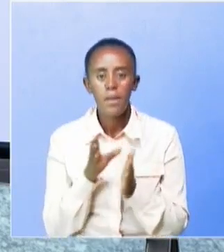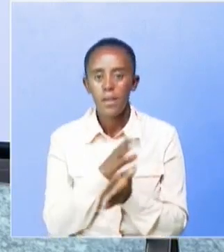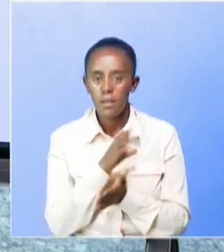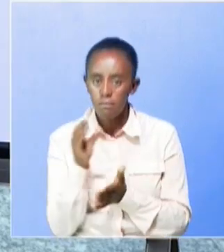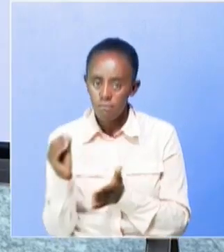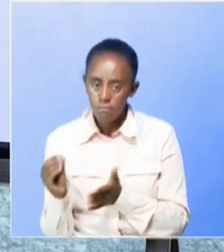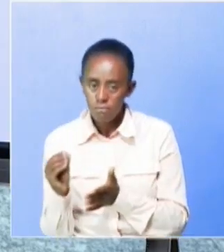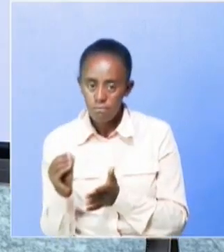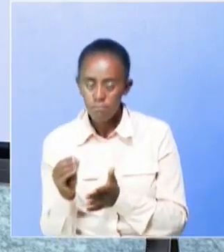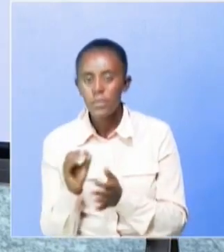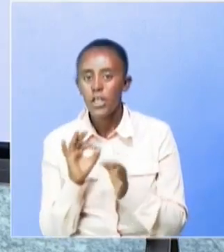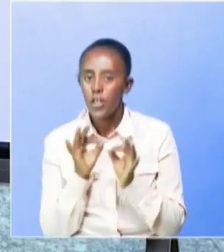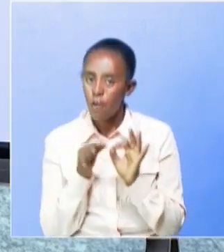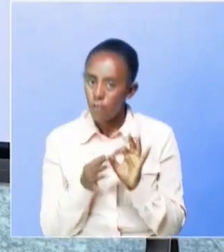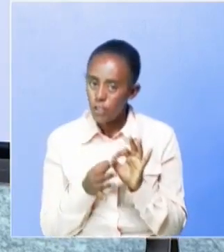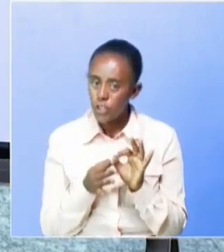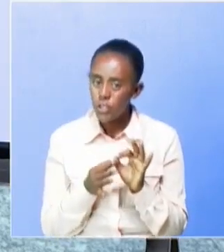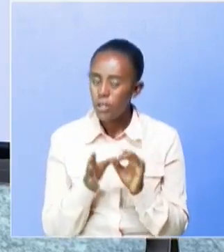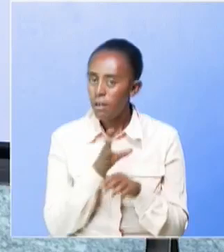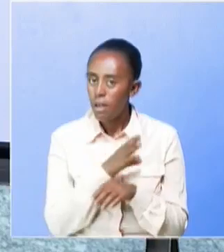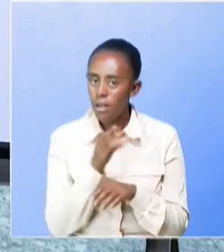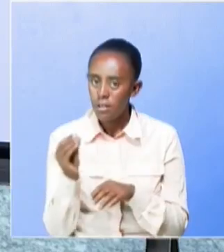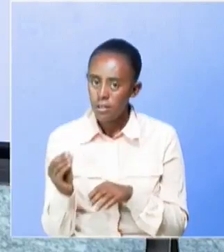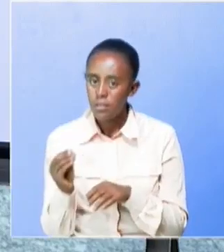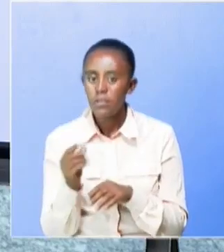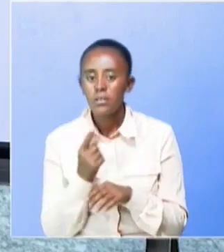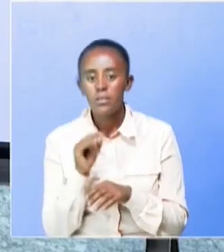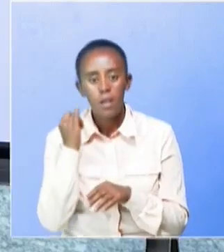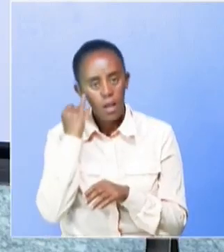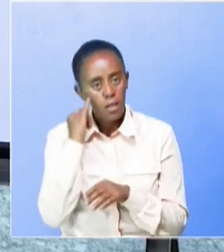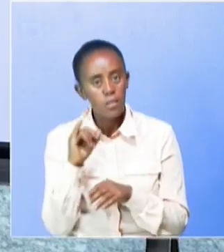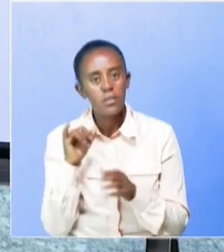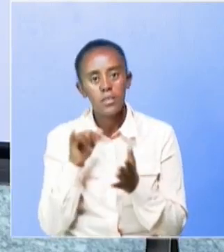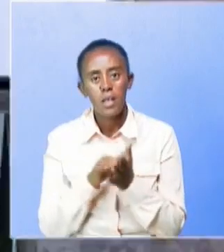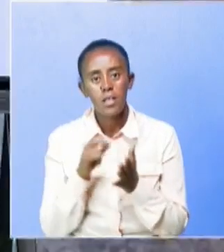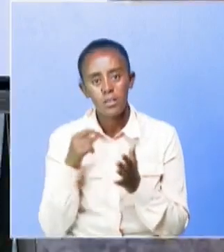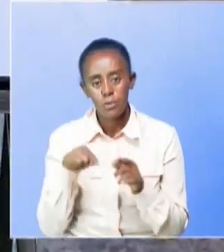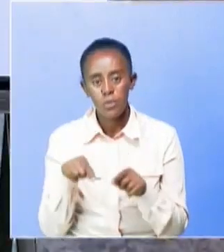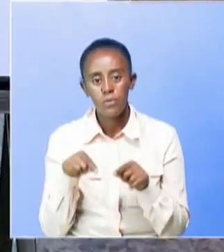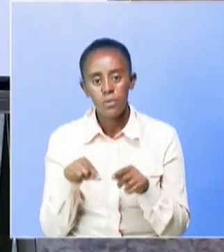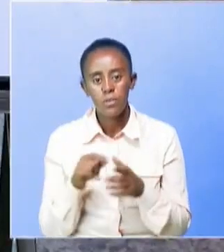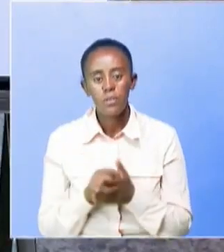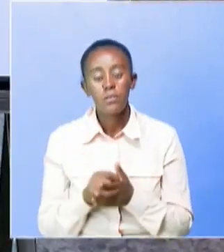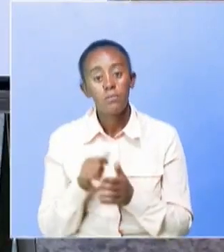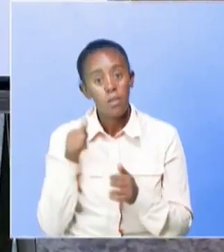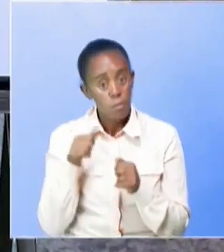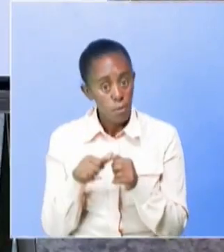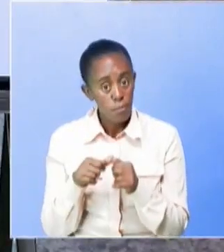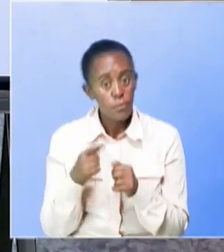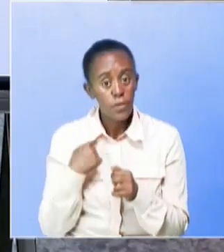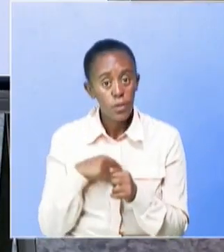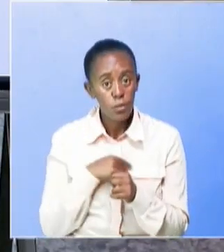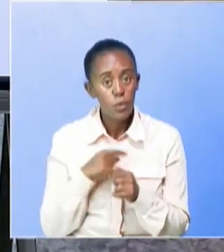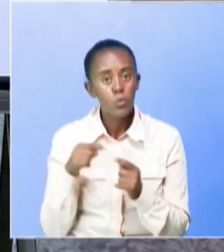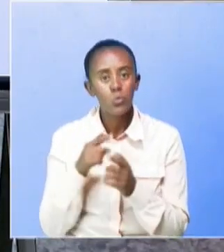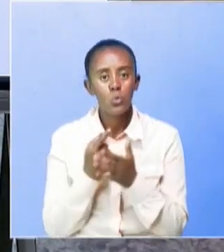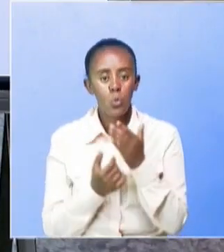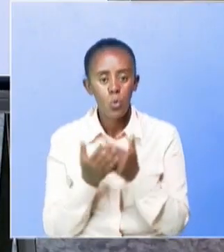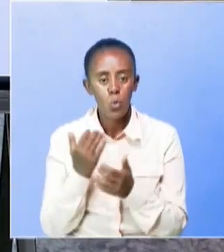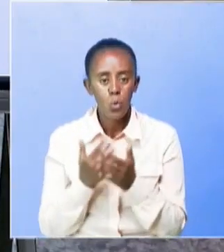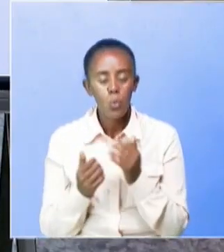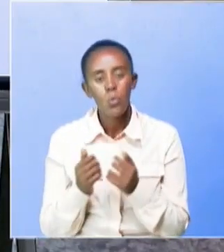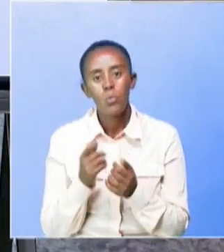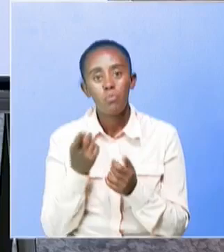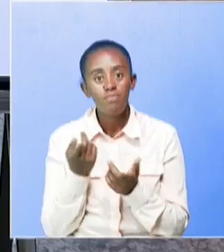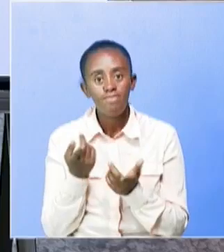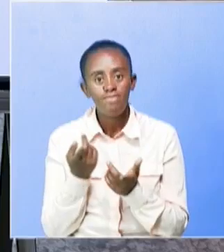and the definitions and the ideas that we have seen today. Remember, we use it to talk about an